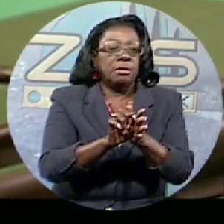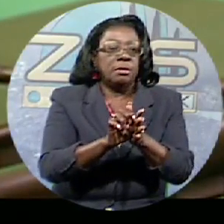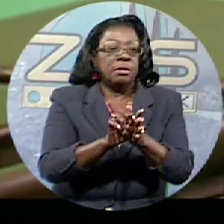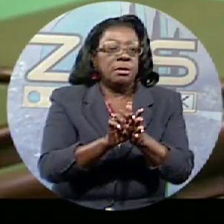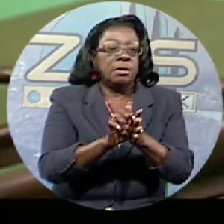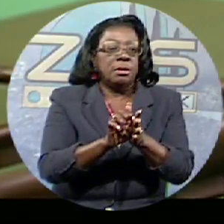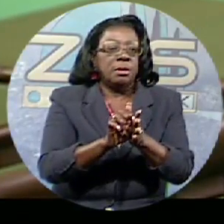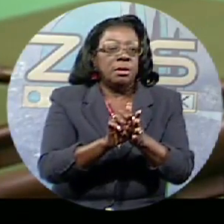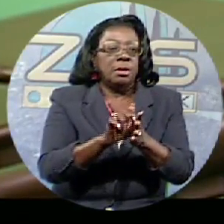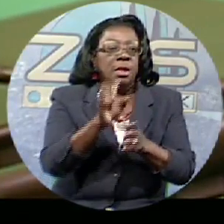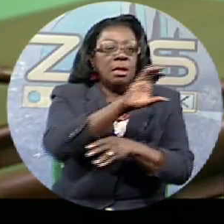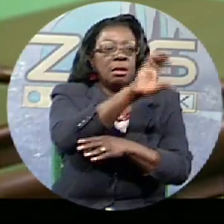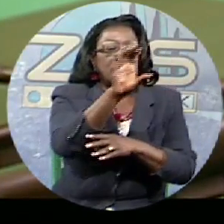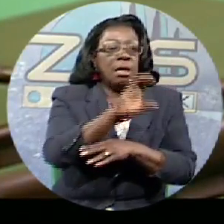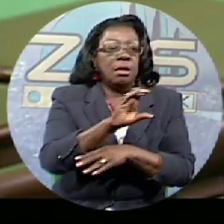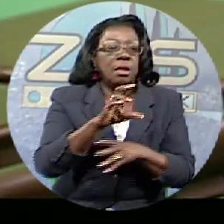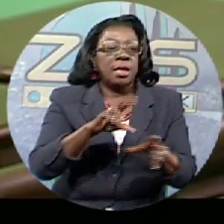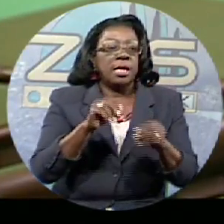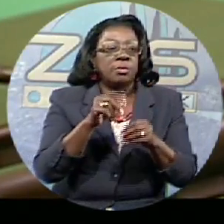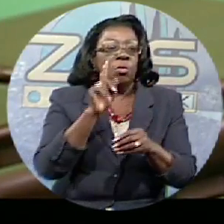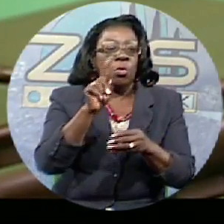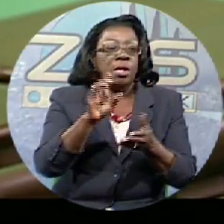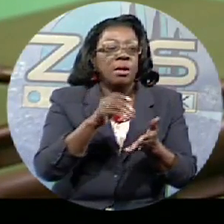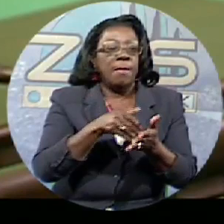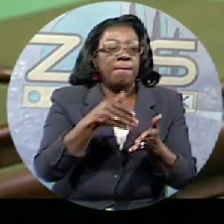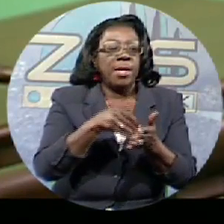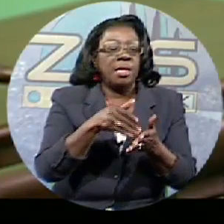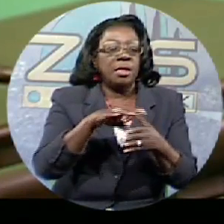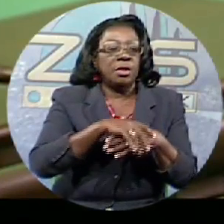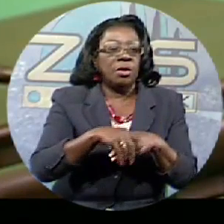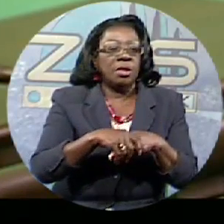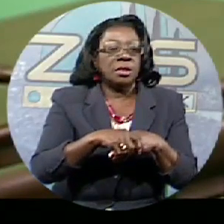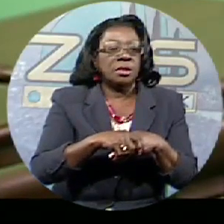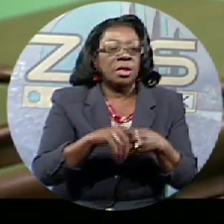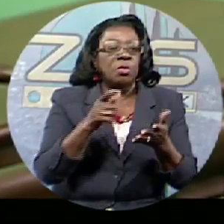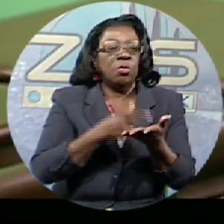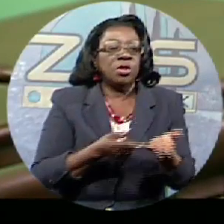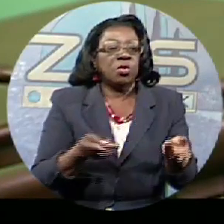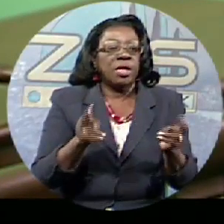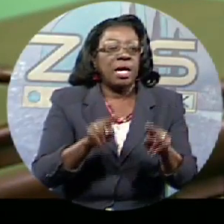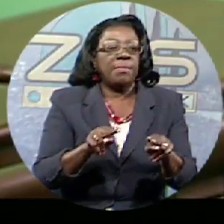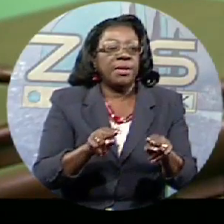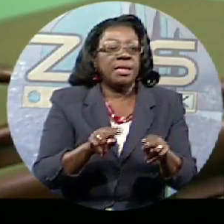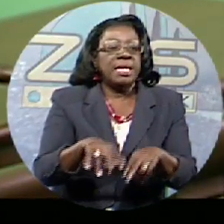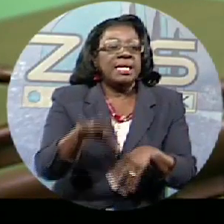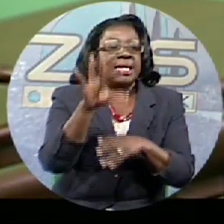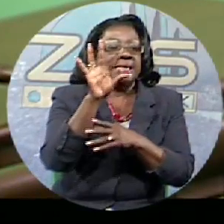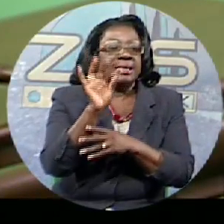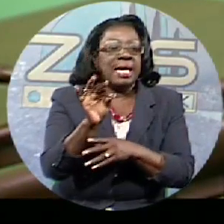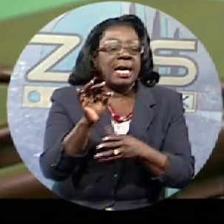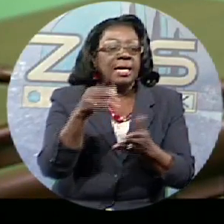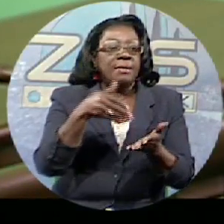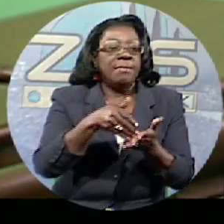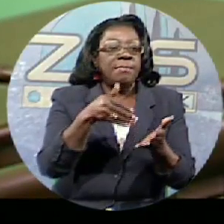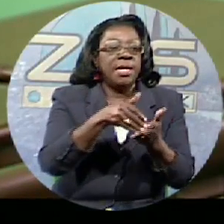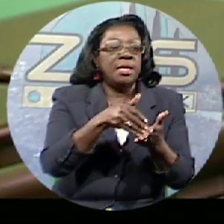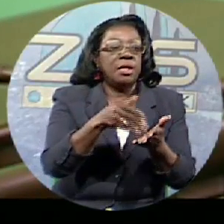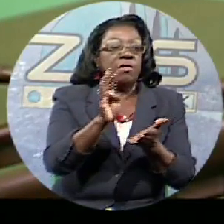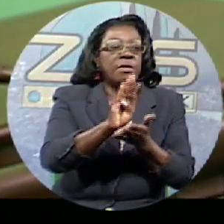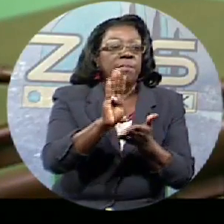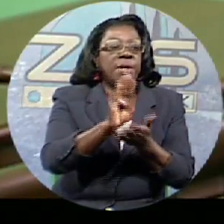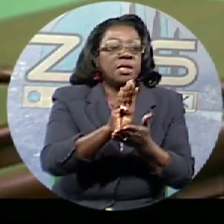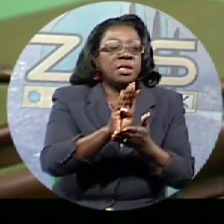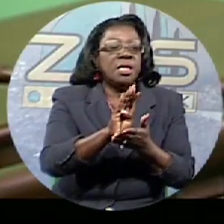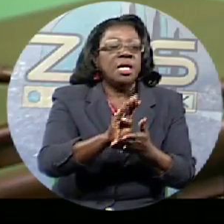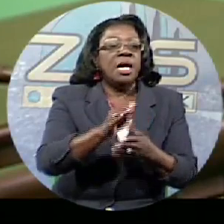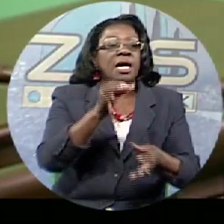as Carnival got $1 million, when one adds up what is going to happen, that $9 million is a budget figure. And if we could get $8 million